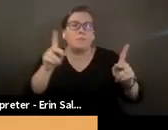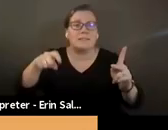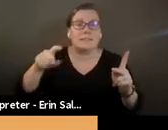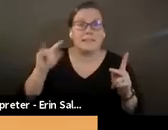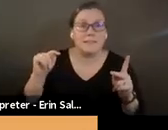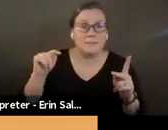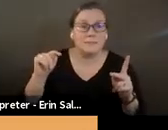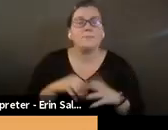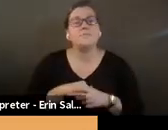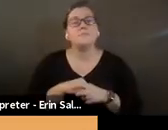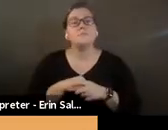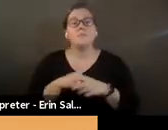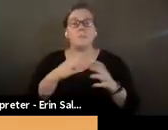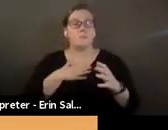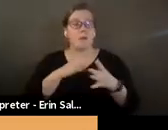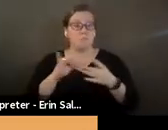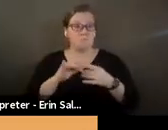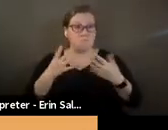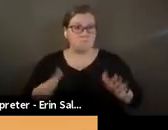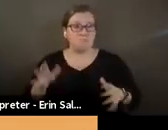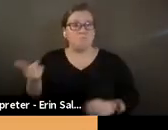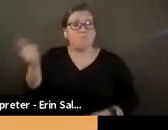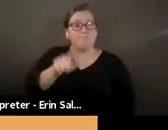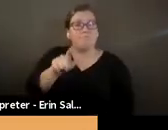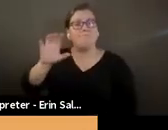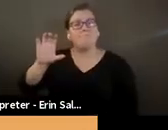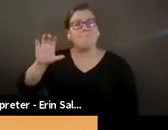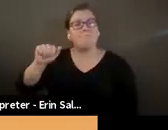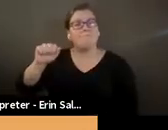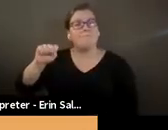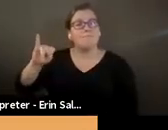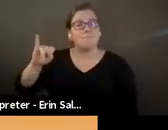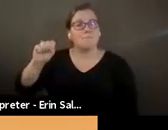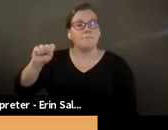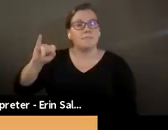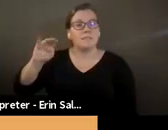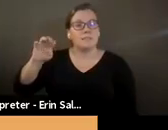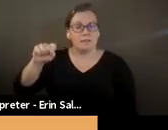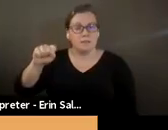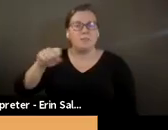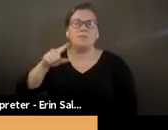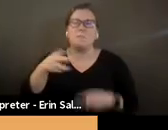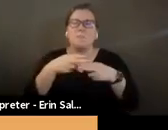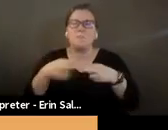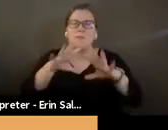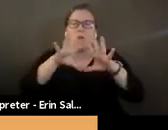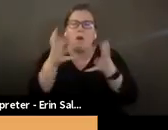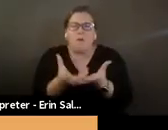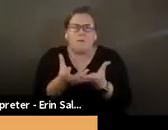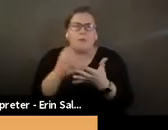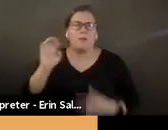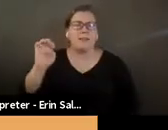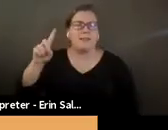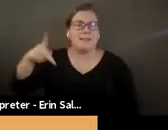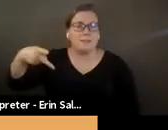the presentation over to Casey Sims, who is going to give a very brief overview of EDP and then jump right